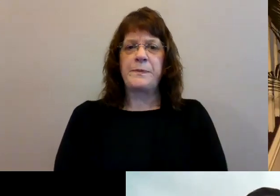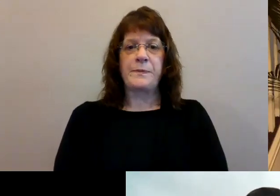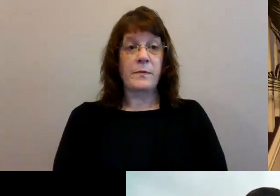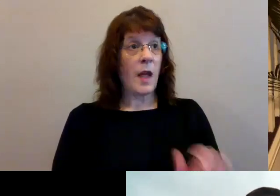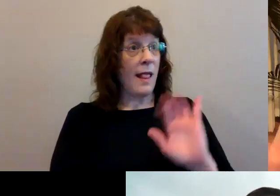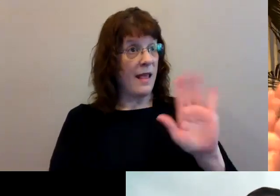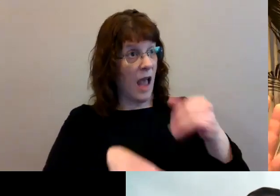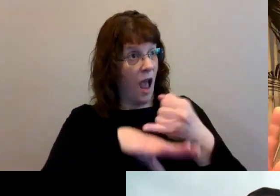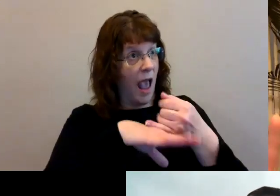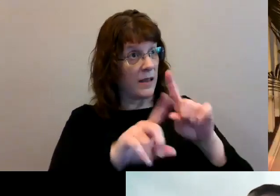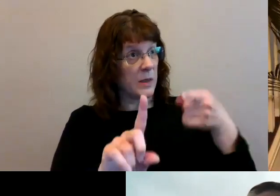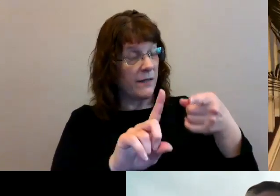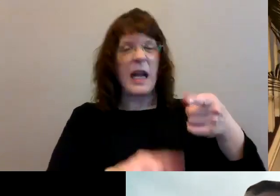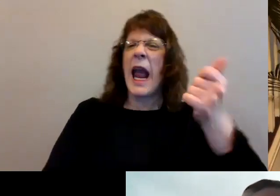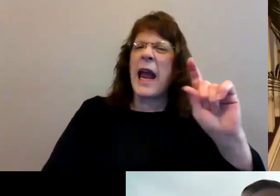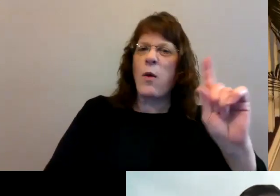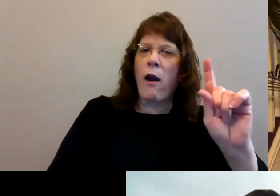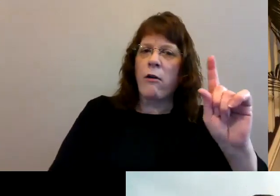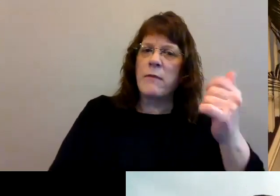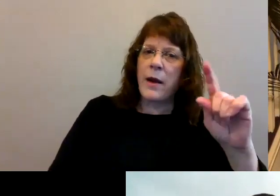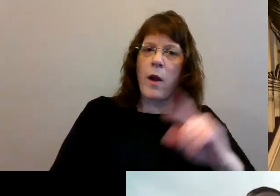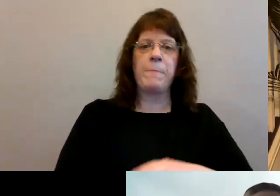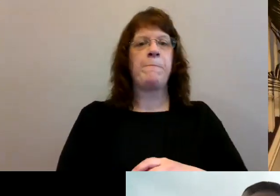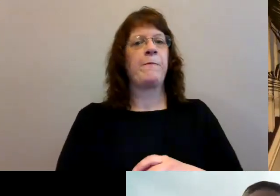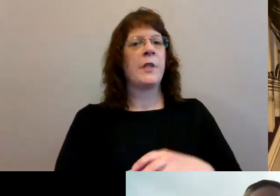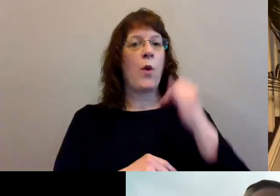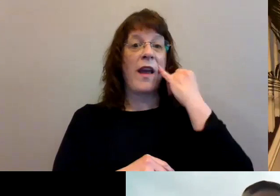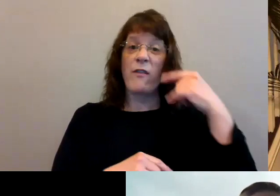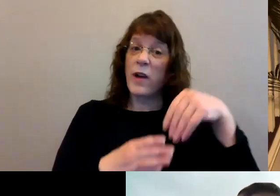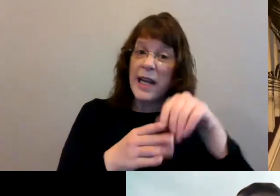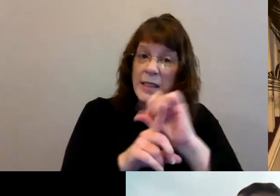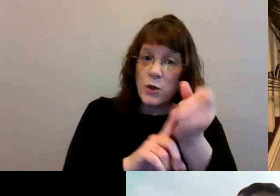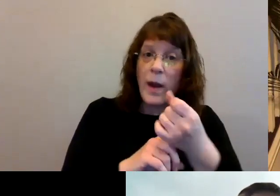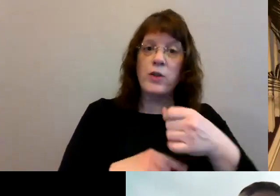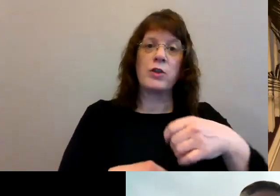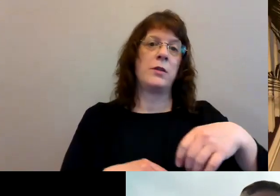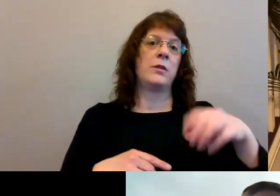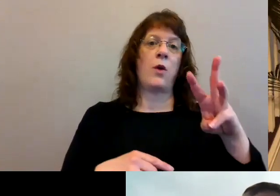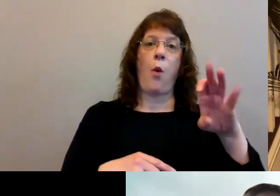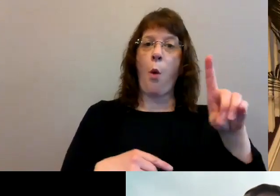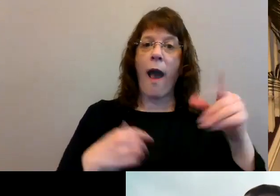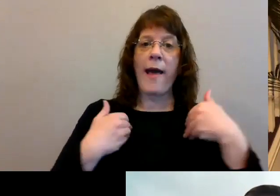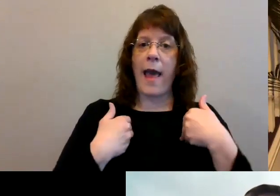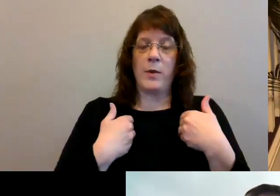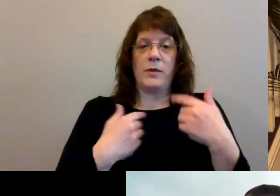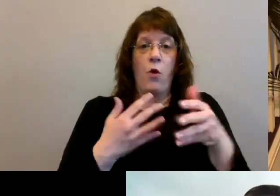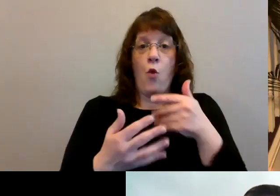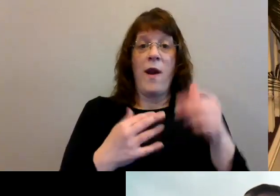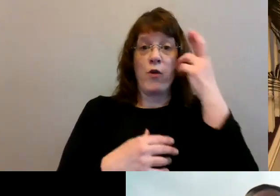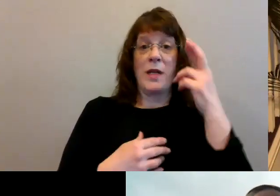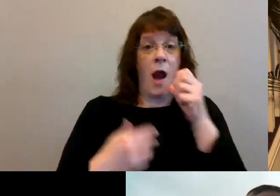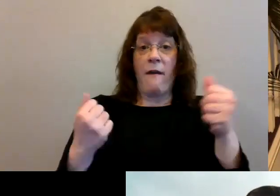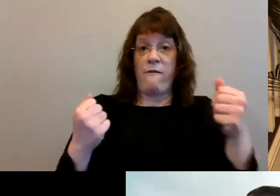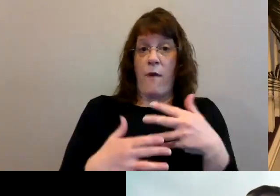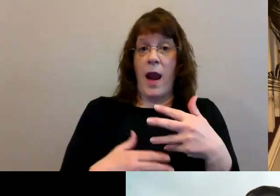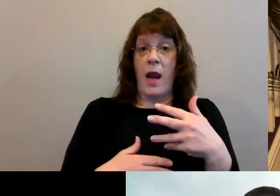Galapagos specifically, or anywhere, just generally anywhere. speaking, you're in a situation where there are wild animals that for whatever reason aren't afraid of you, and one